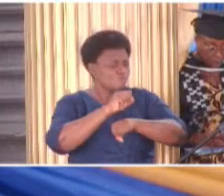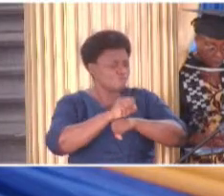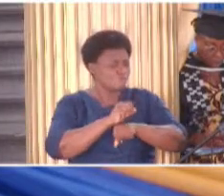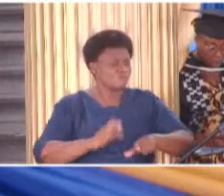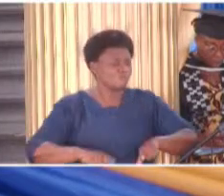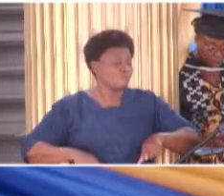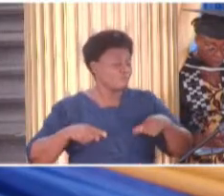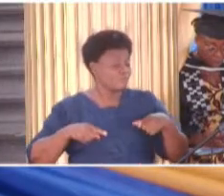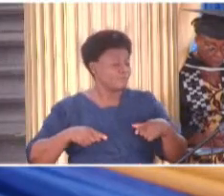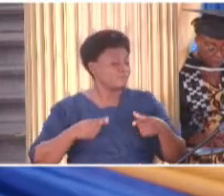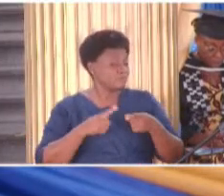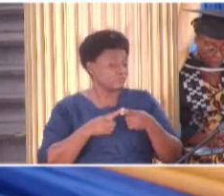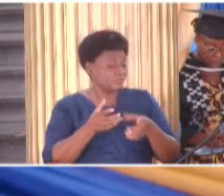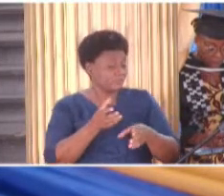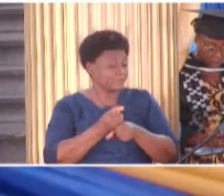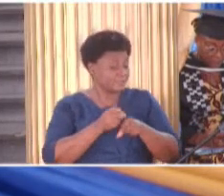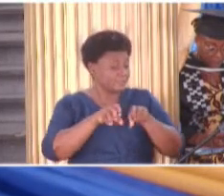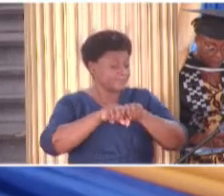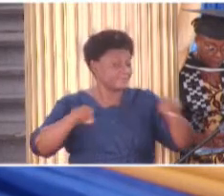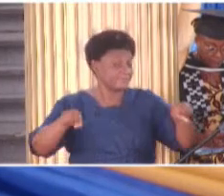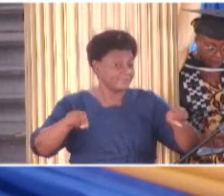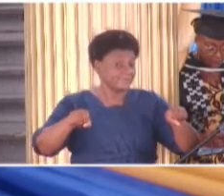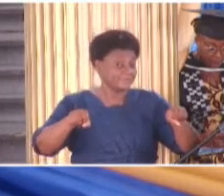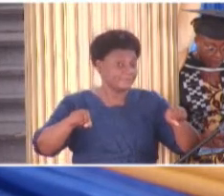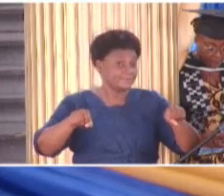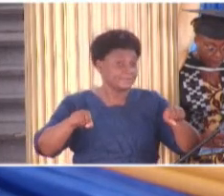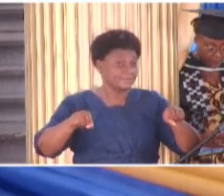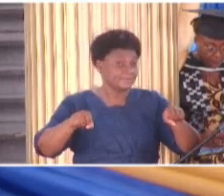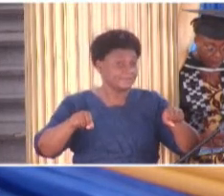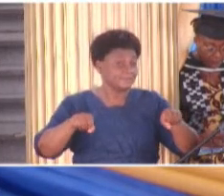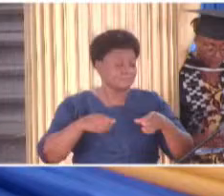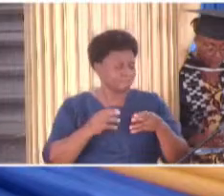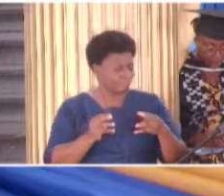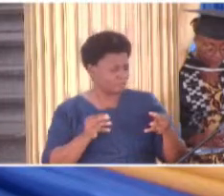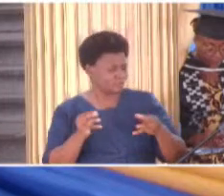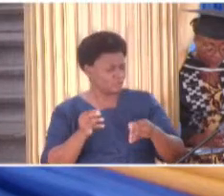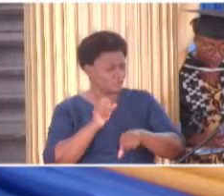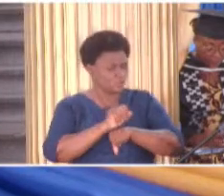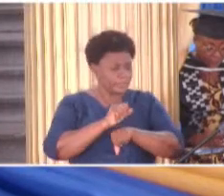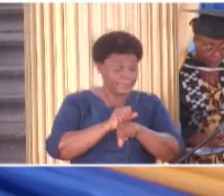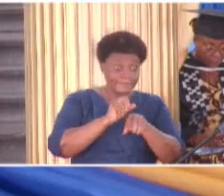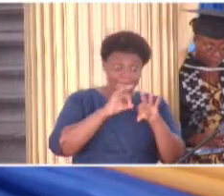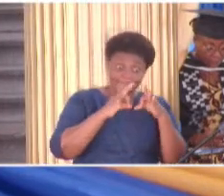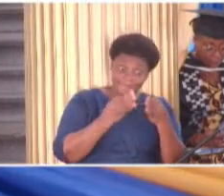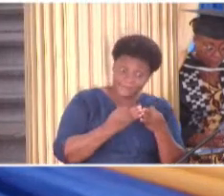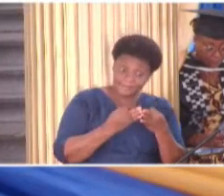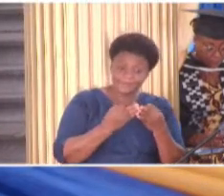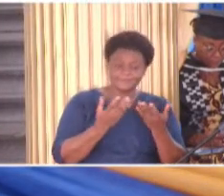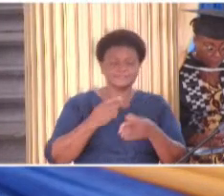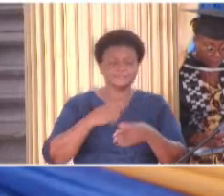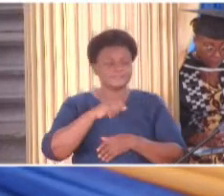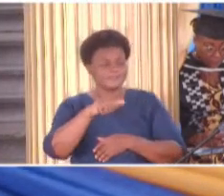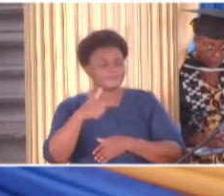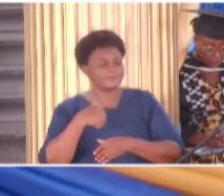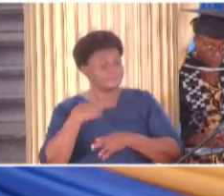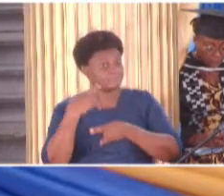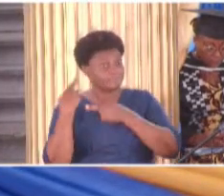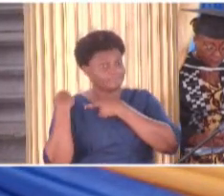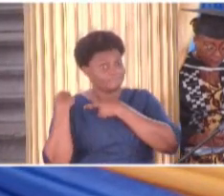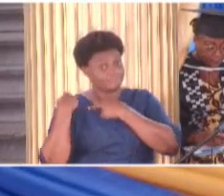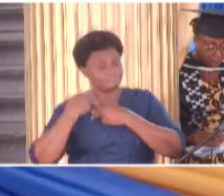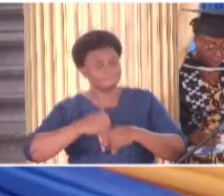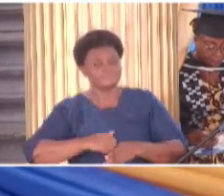life to earn a degree while managing work, family, and other